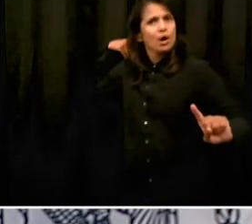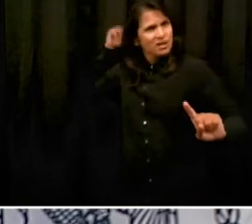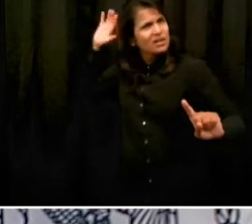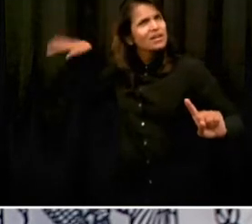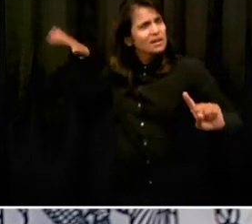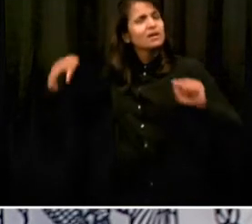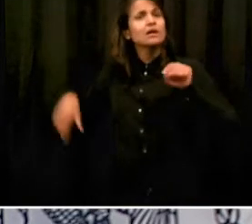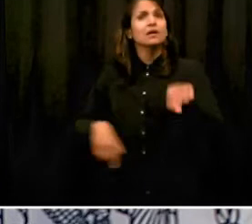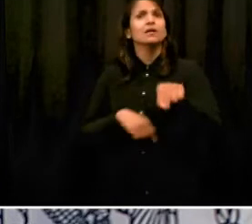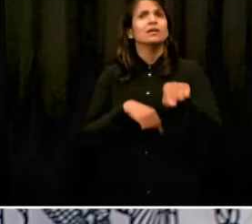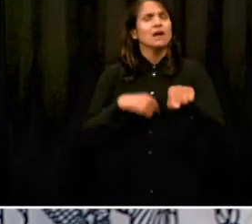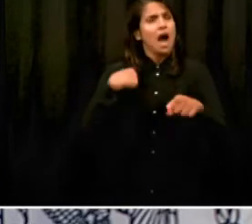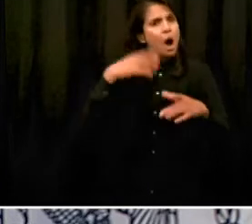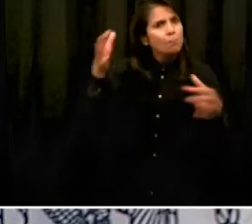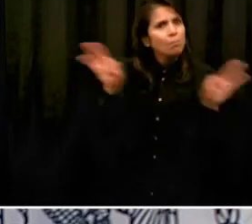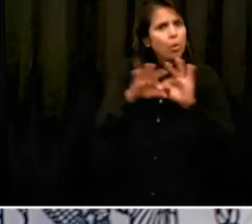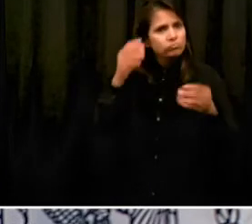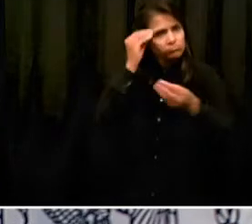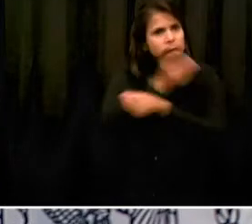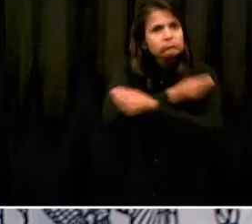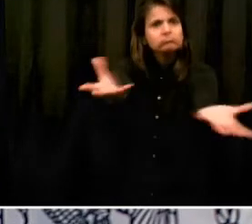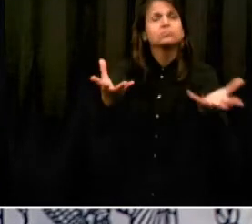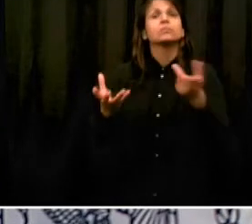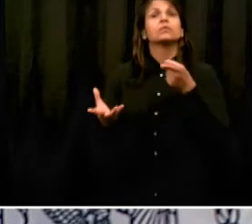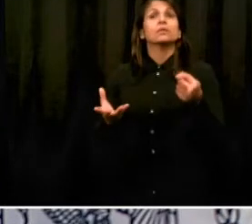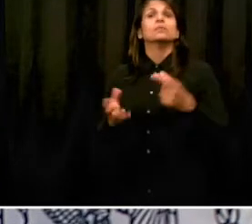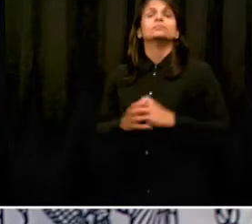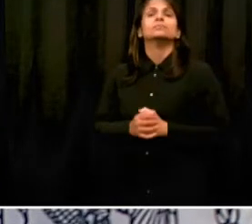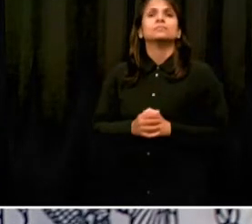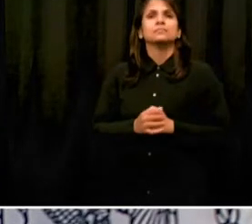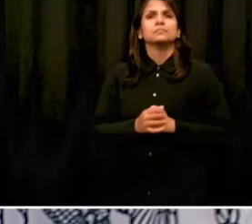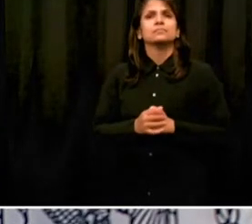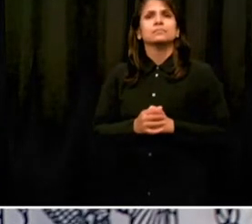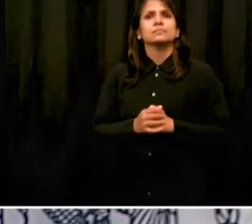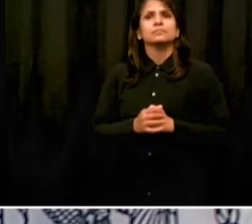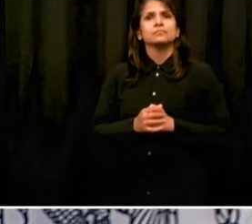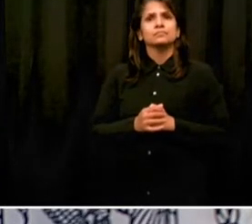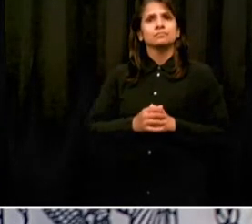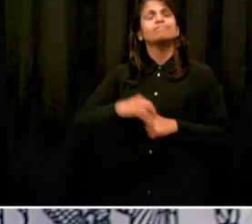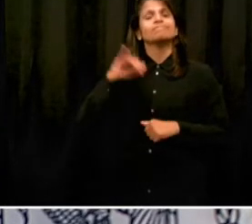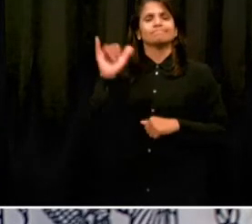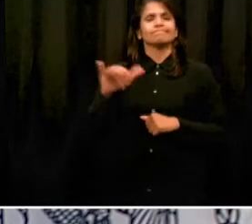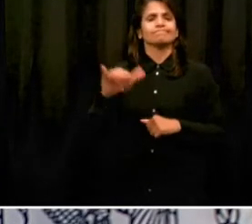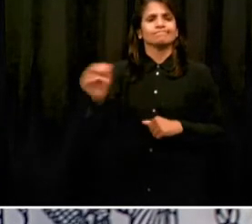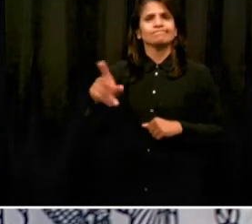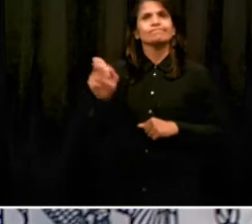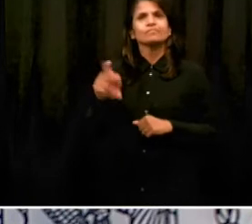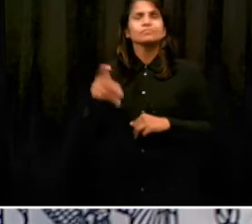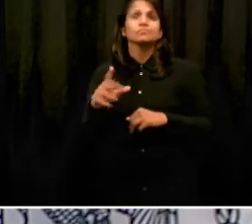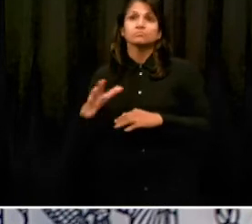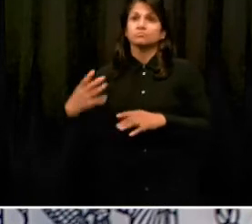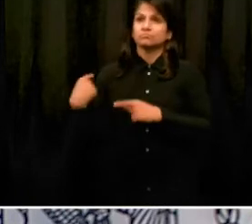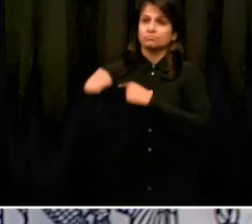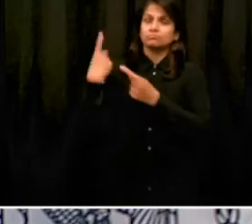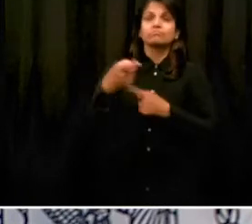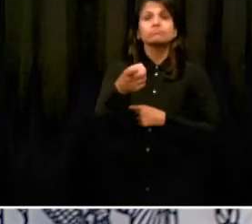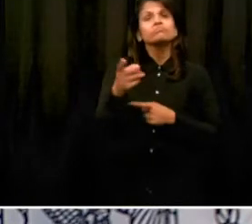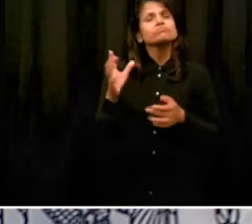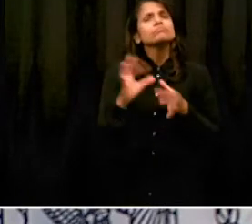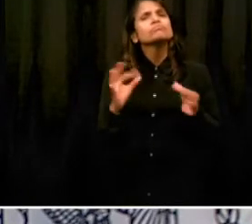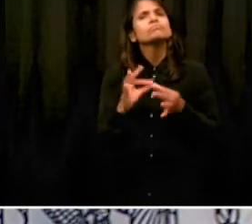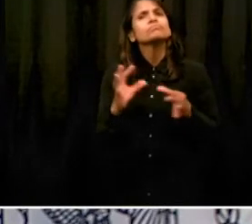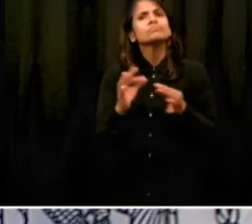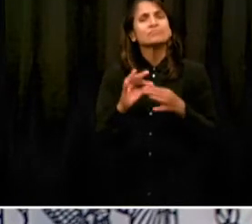Okay, thanks. You've talked a lot over the months about how differently the city is going to have to do business post-pandemic,